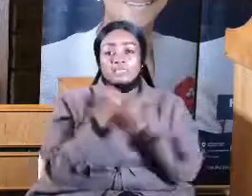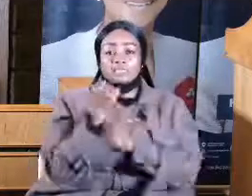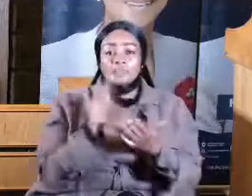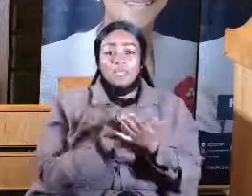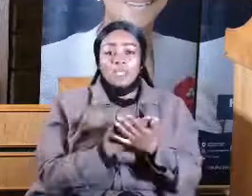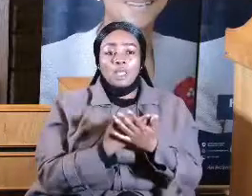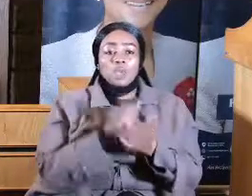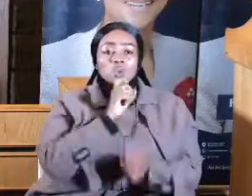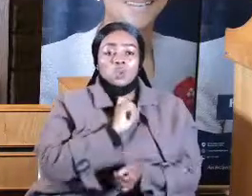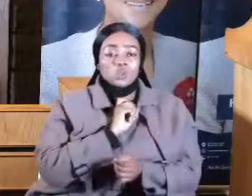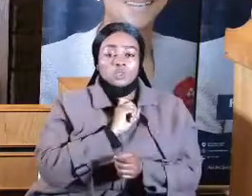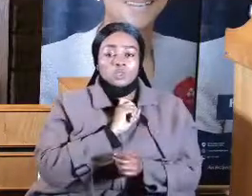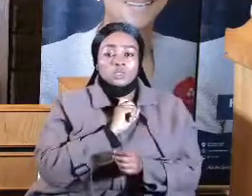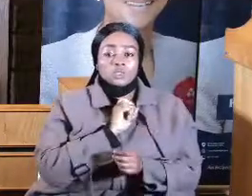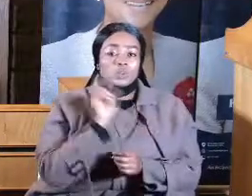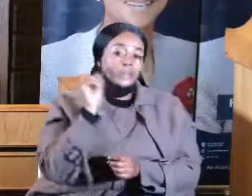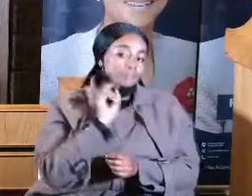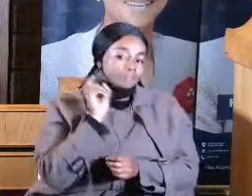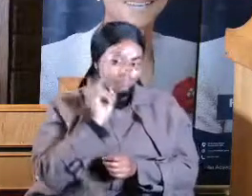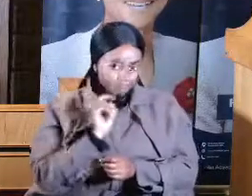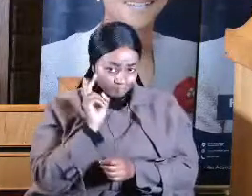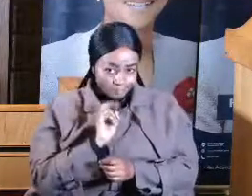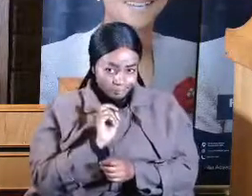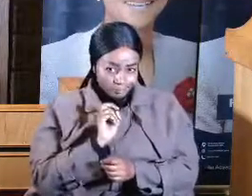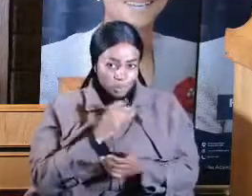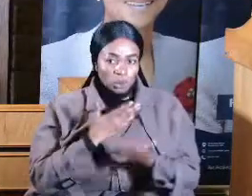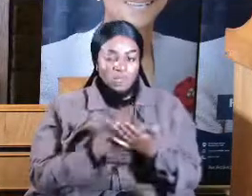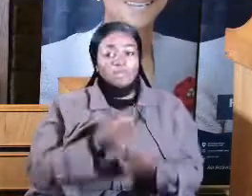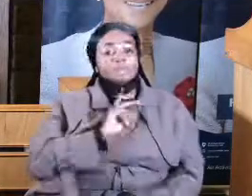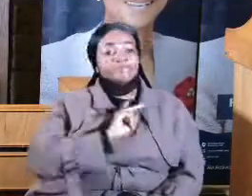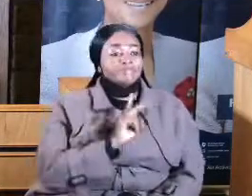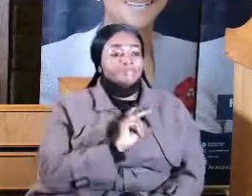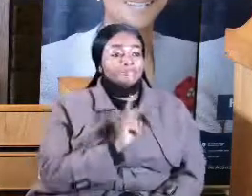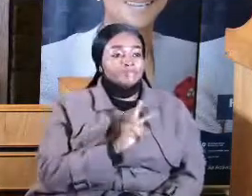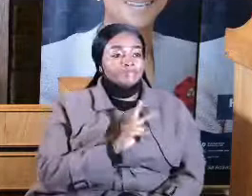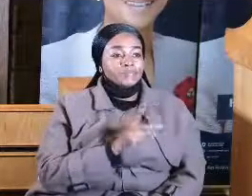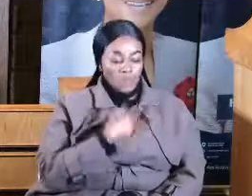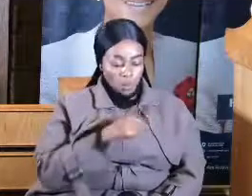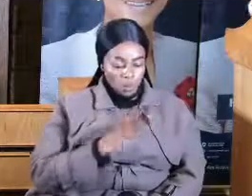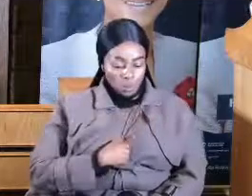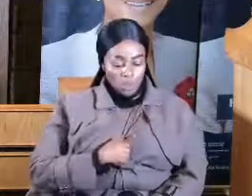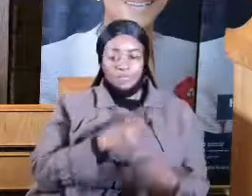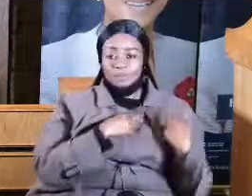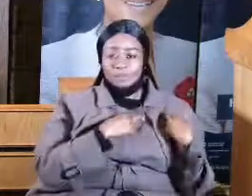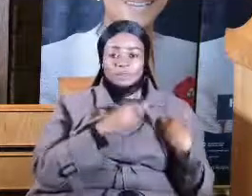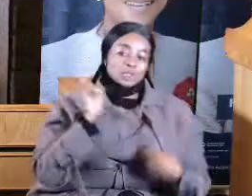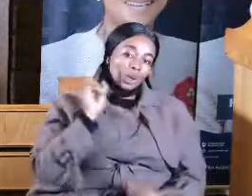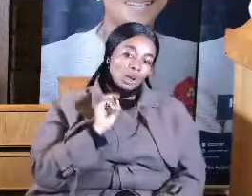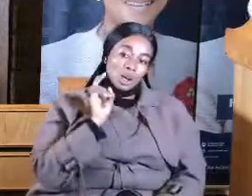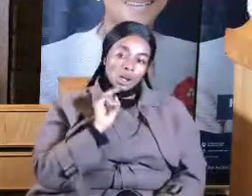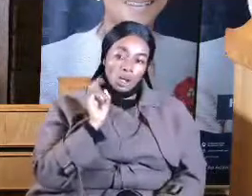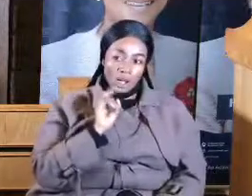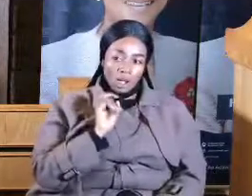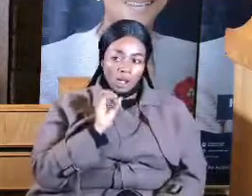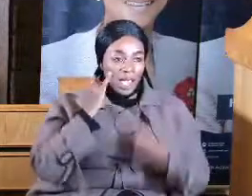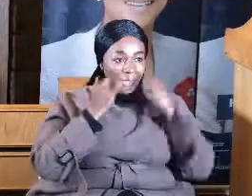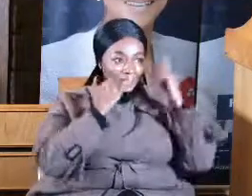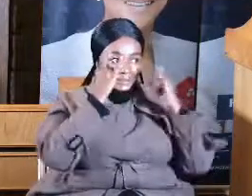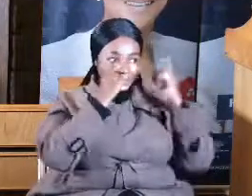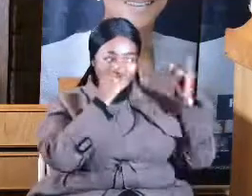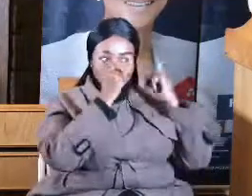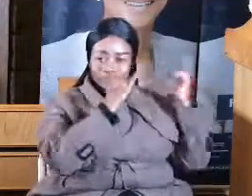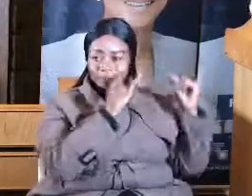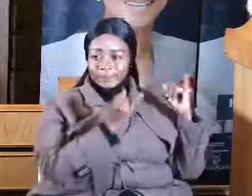heard. There is a platform where we can be able to speak and have our ideas be able to be taken